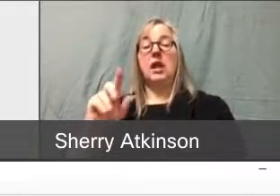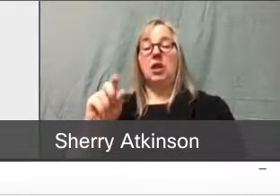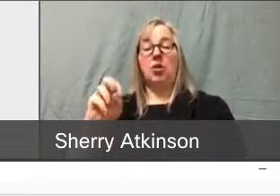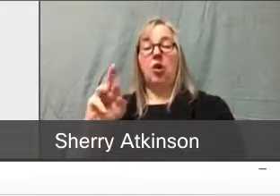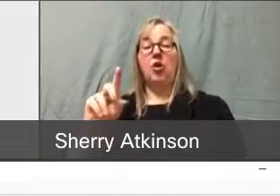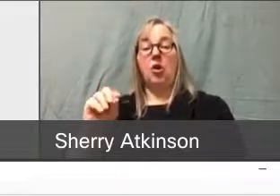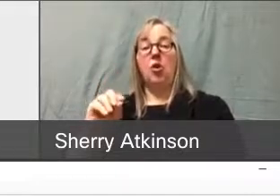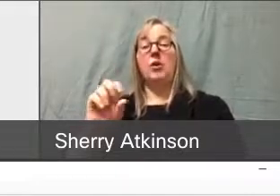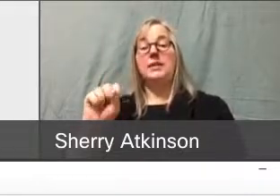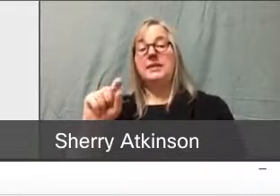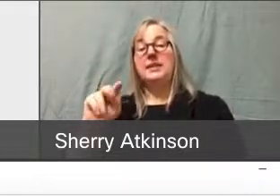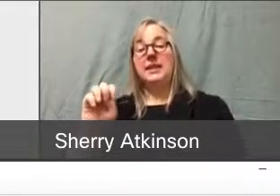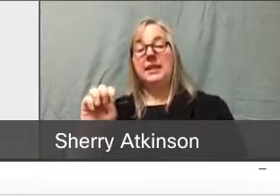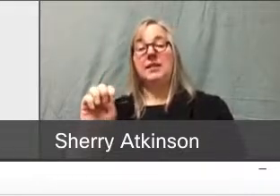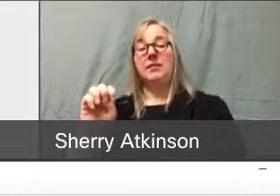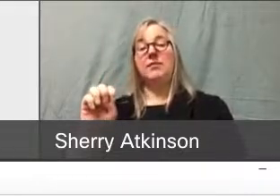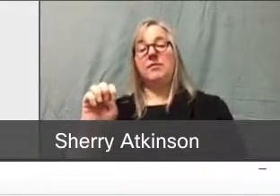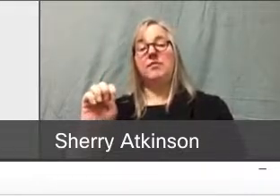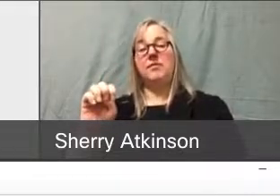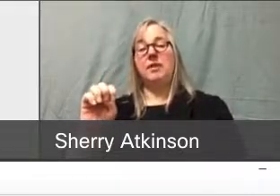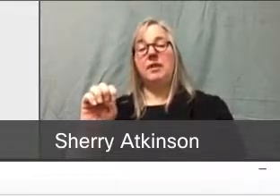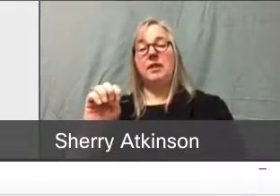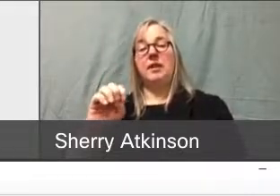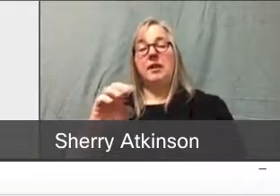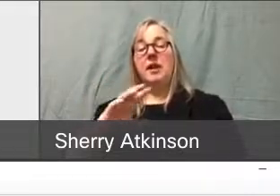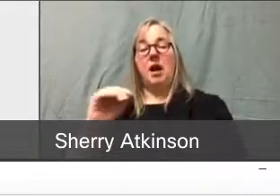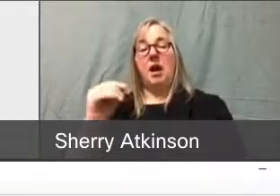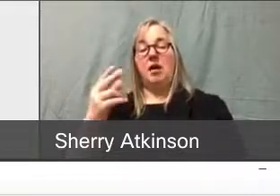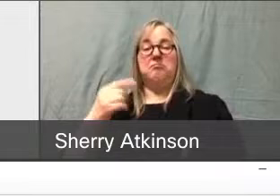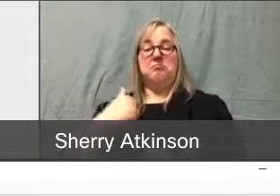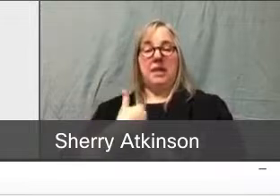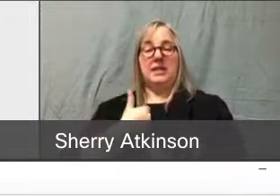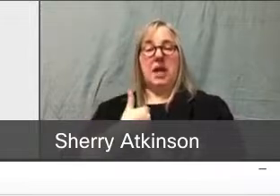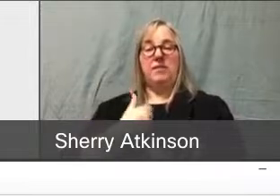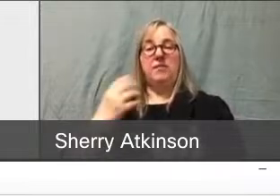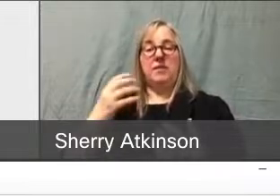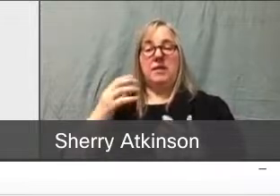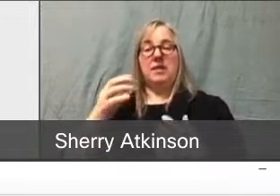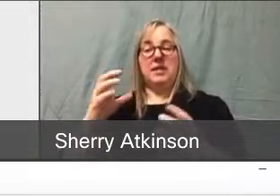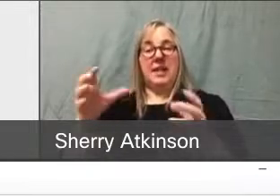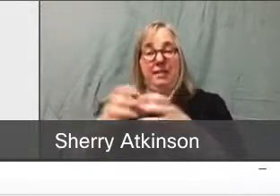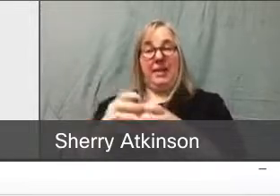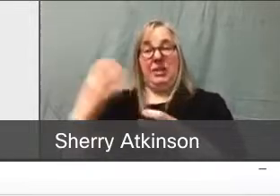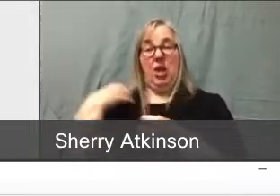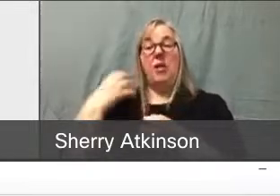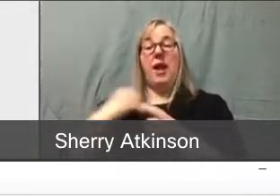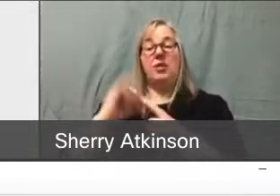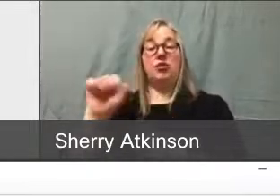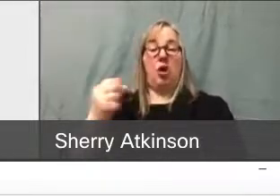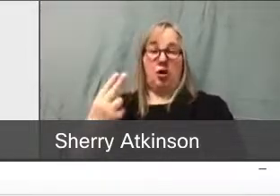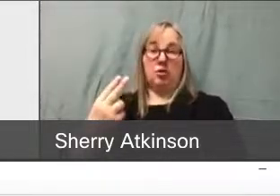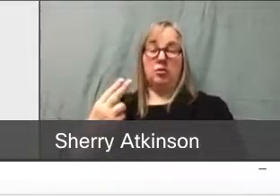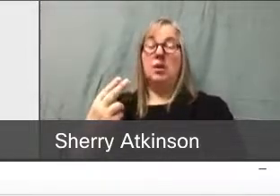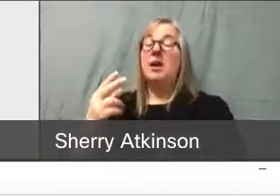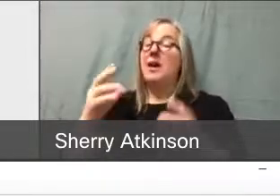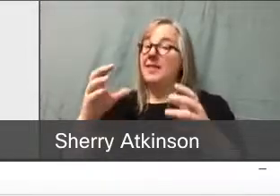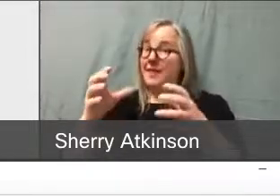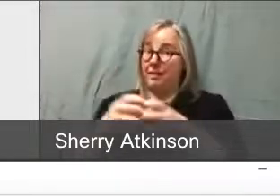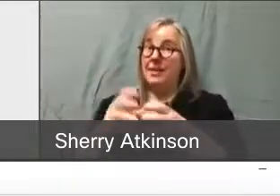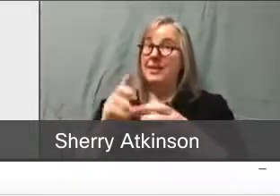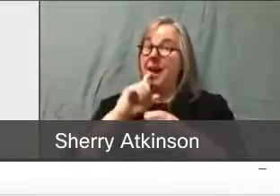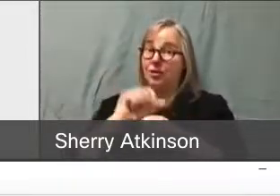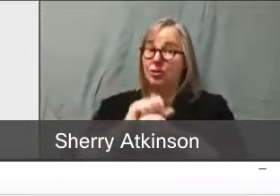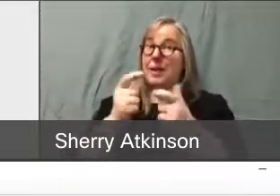committee chair, and Josh. So the committee is actually bigger than that. We also have members from